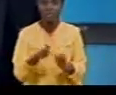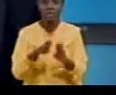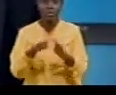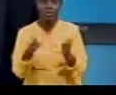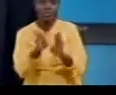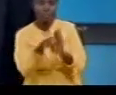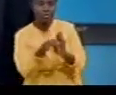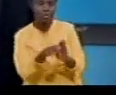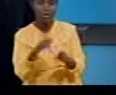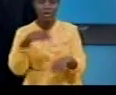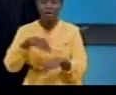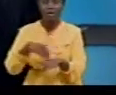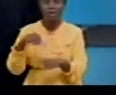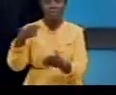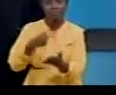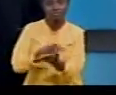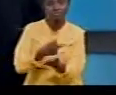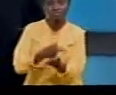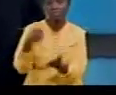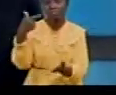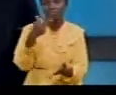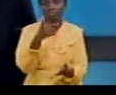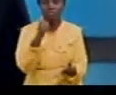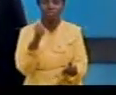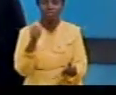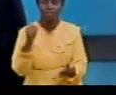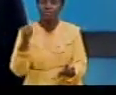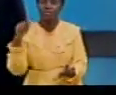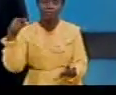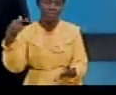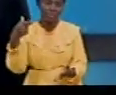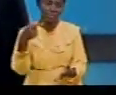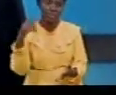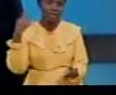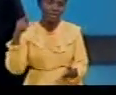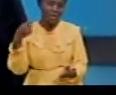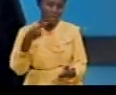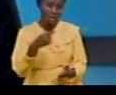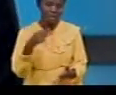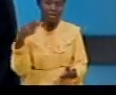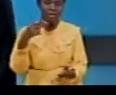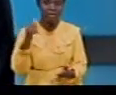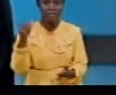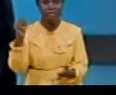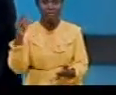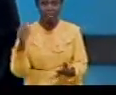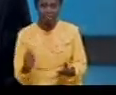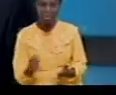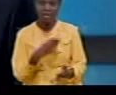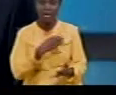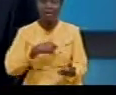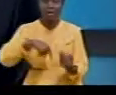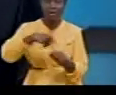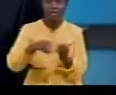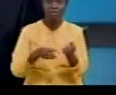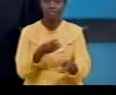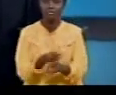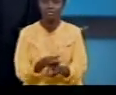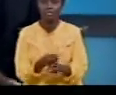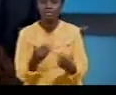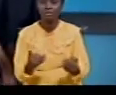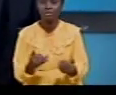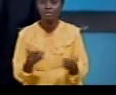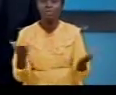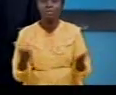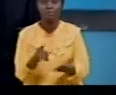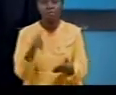of states across Nigeria. And right there at the Florida, USA, we've seen great open doors. What do you think we should be looking up to